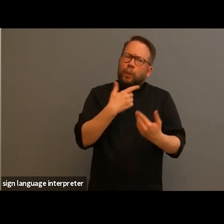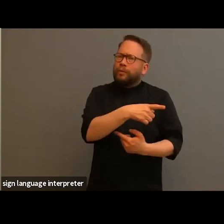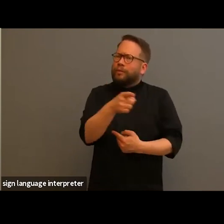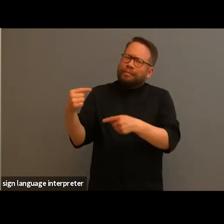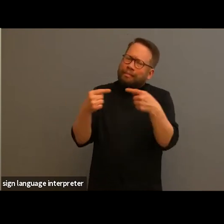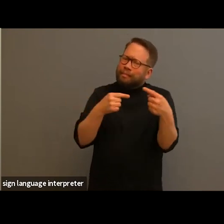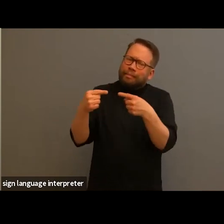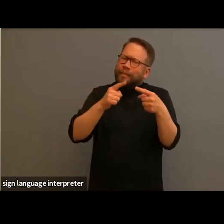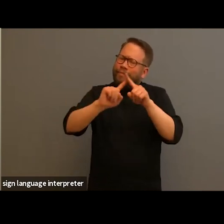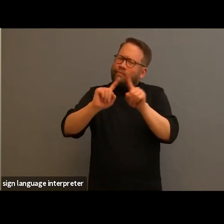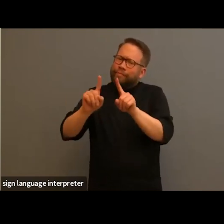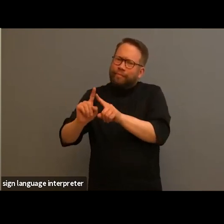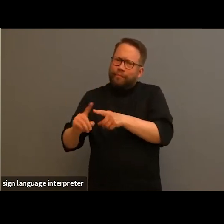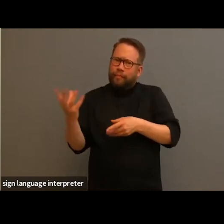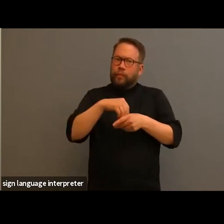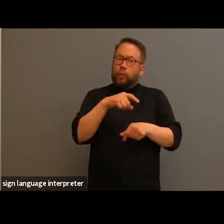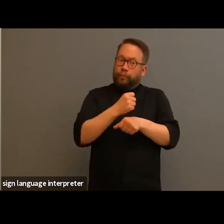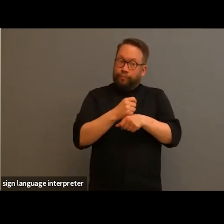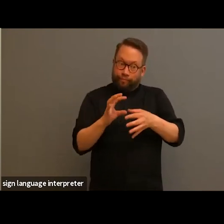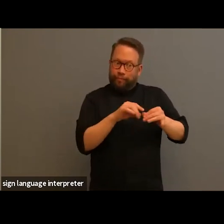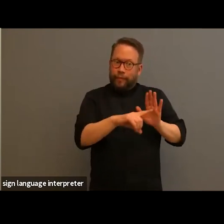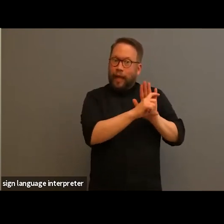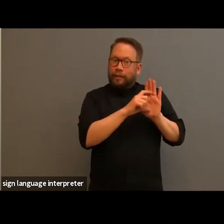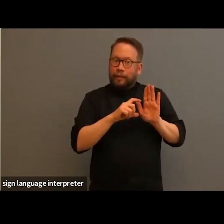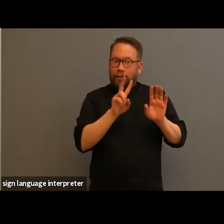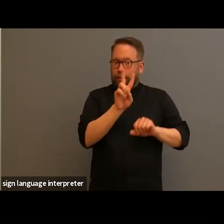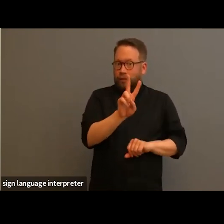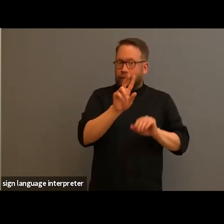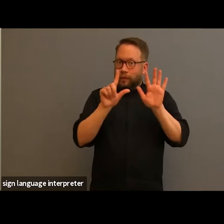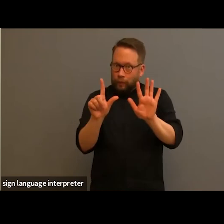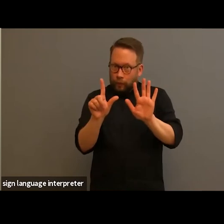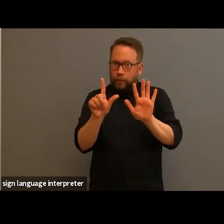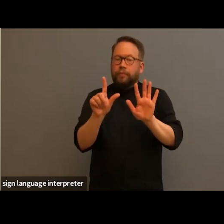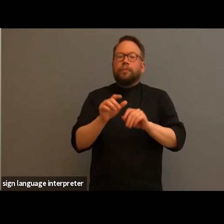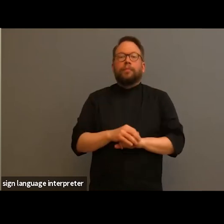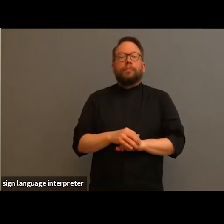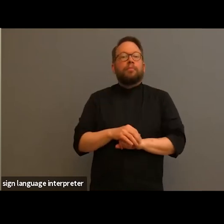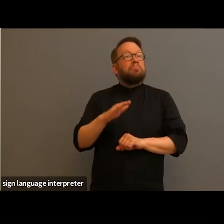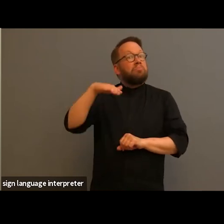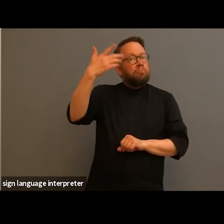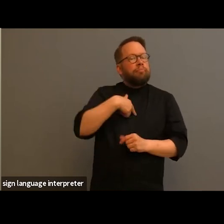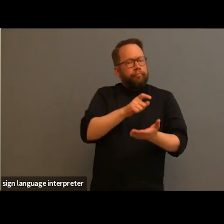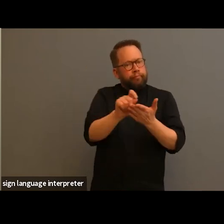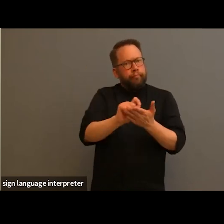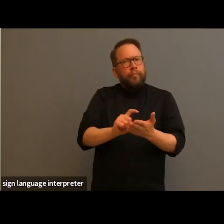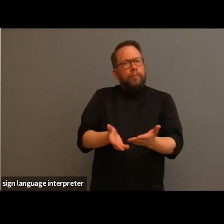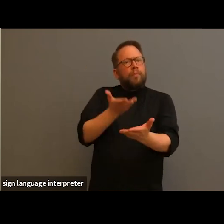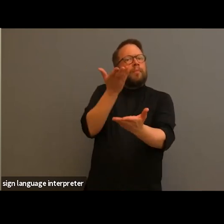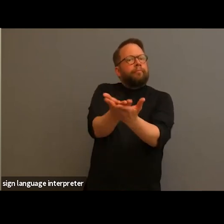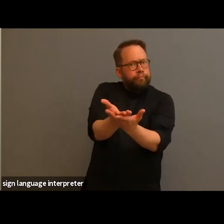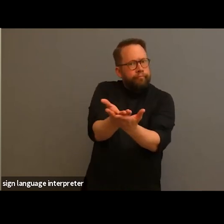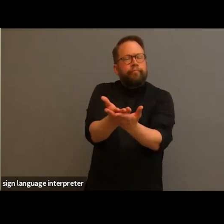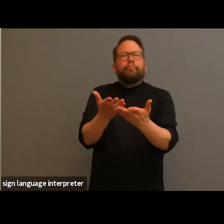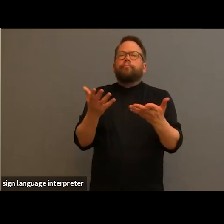Article 27, we suggest, among other, that the upcoming general comment includes measures for state parties to